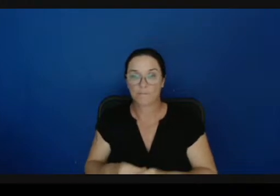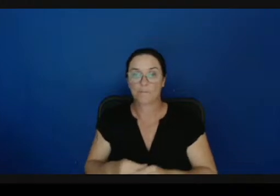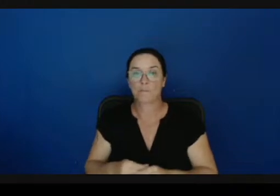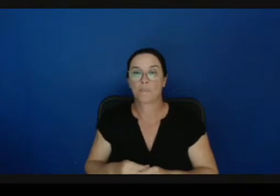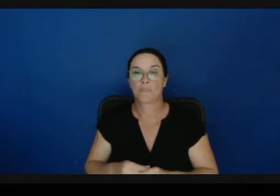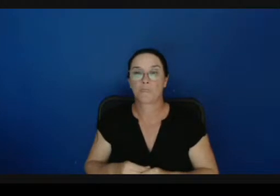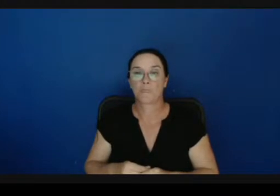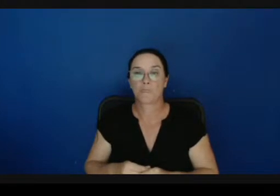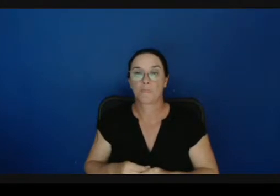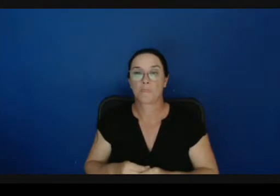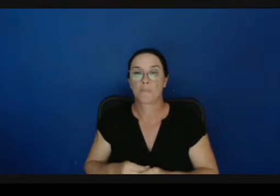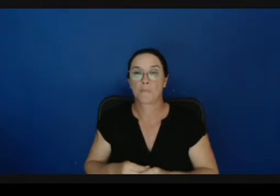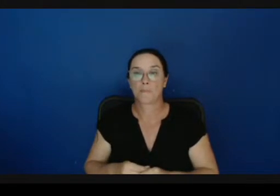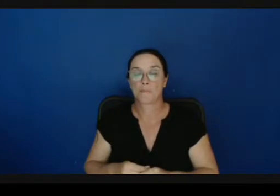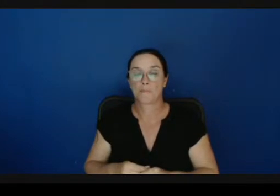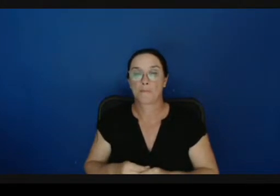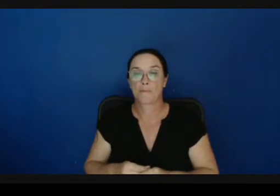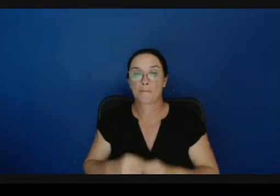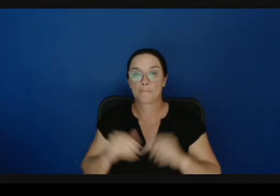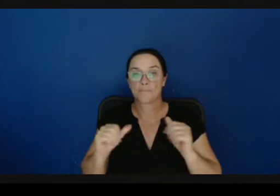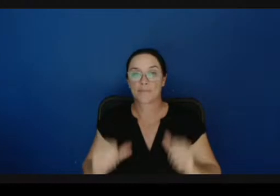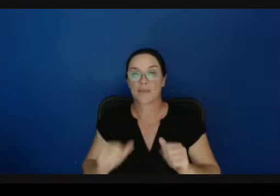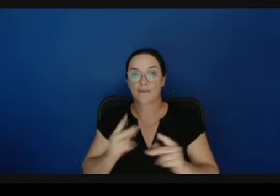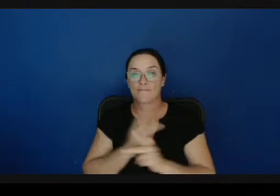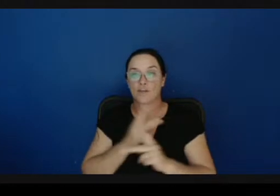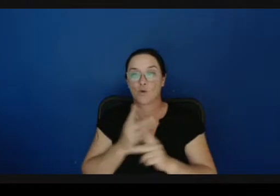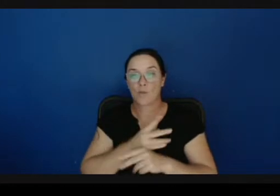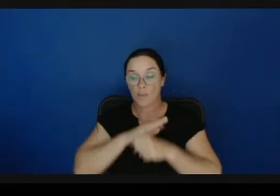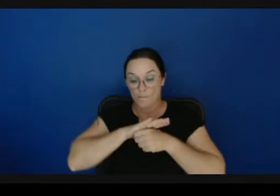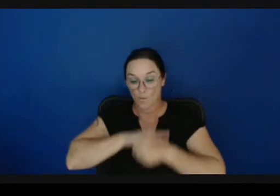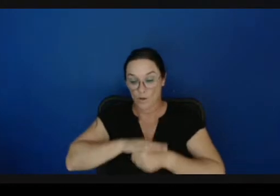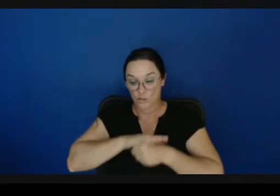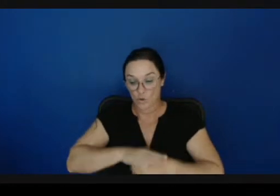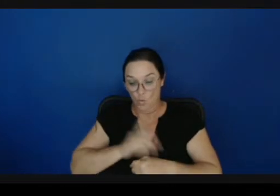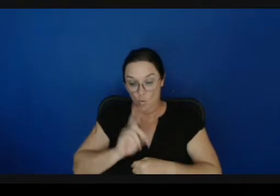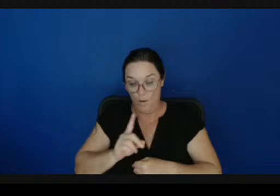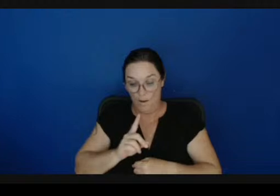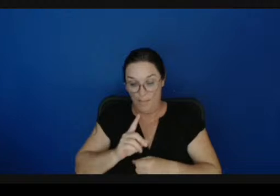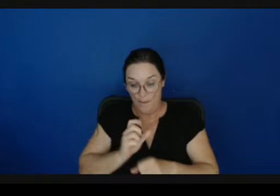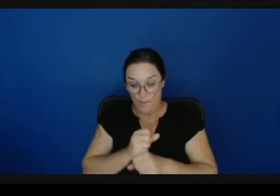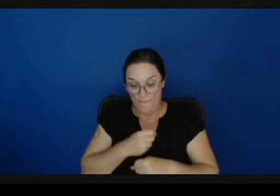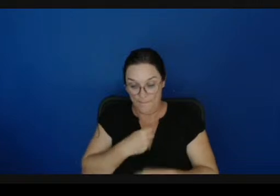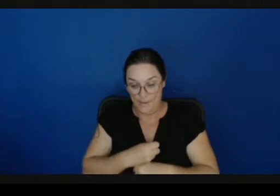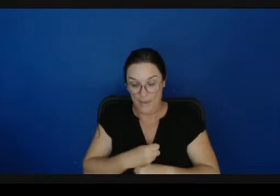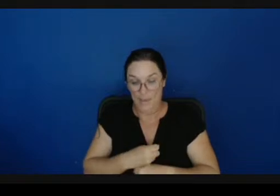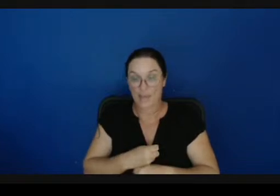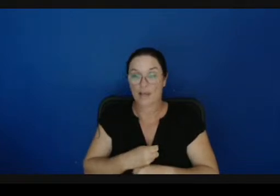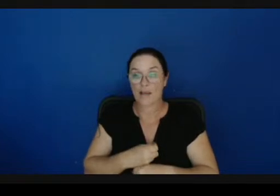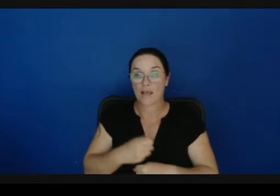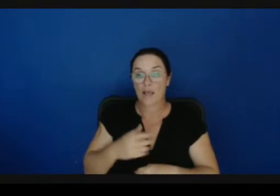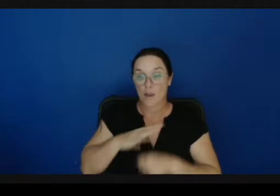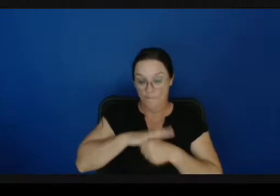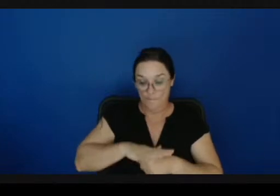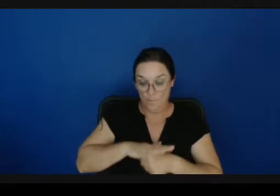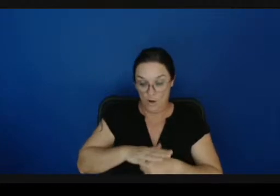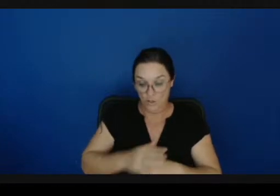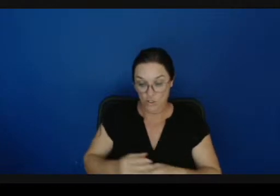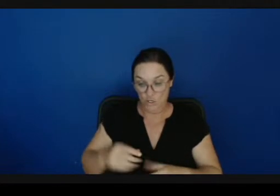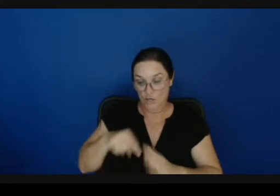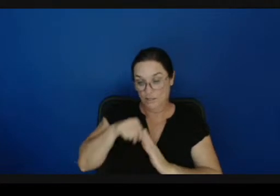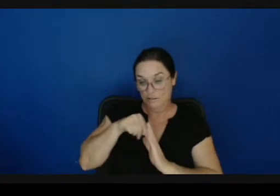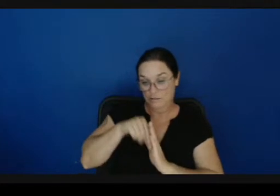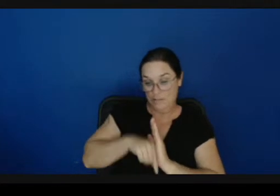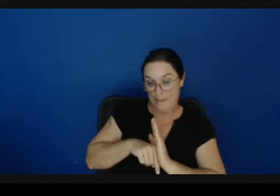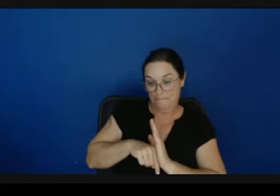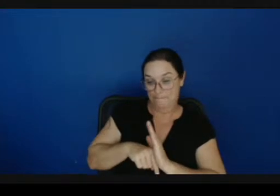so they can actually calculate a pressure of where they had to form, and pressure usually relates to depth in the earth, right? So where are the depths